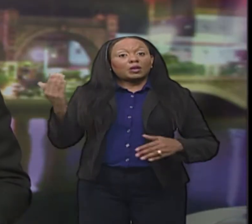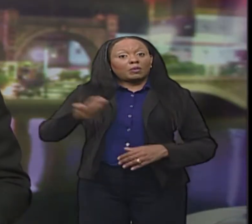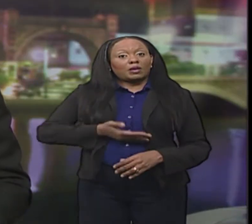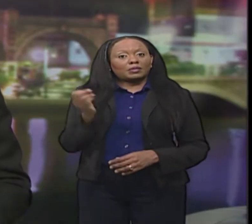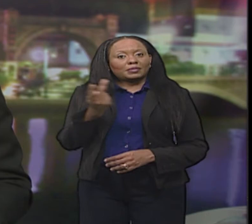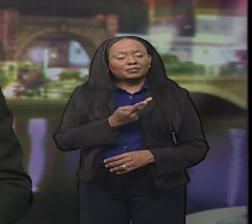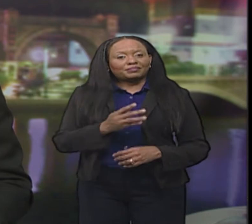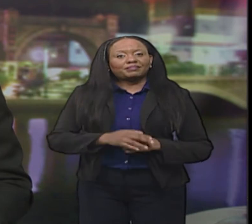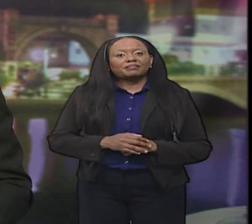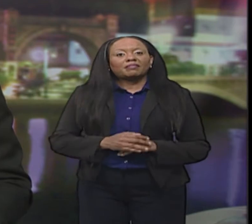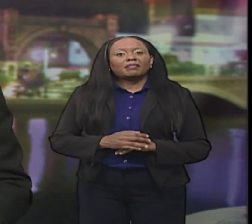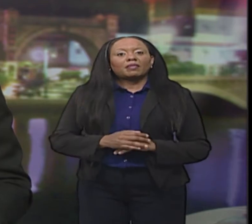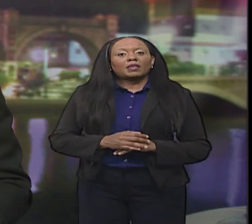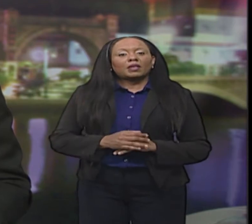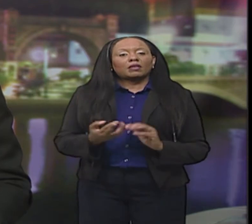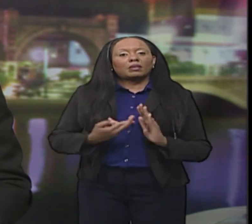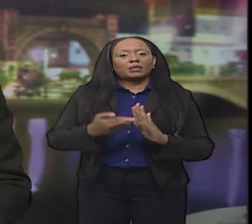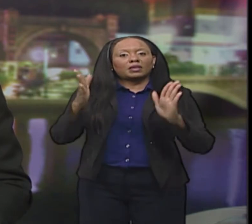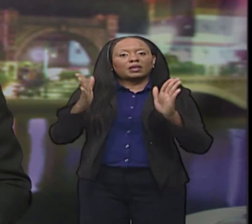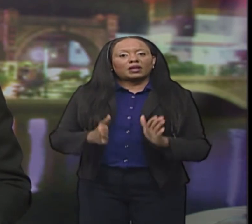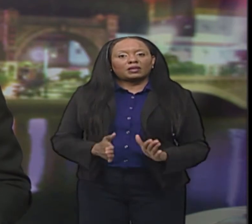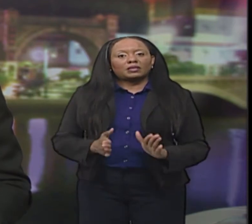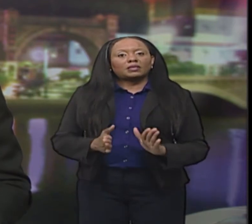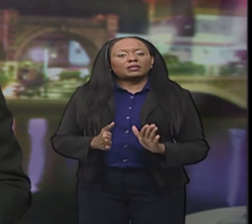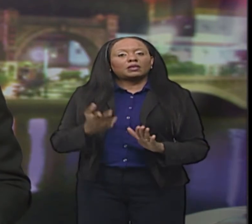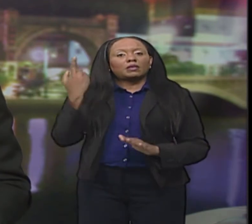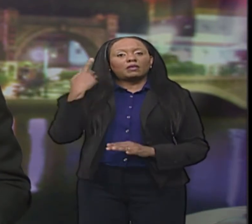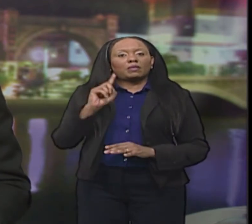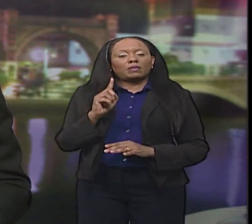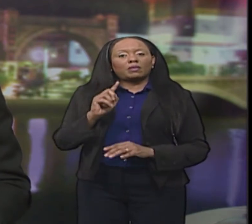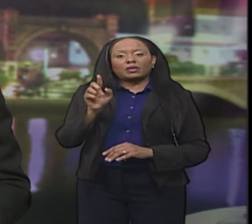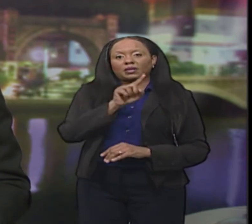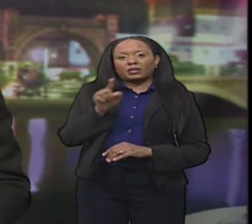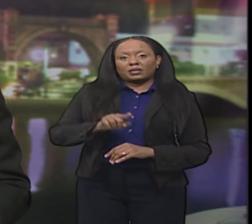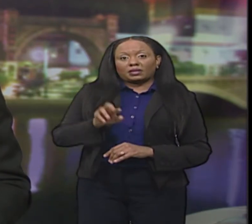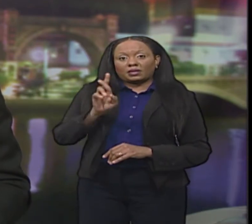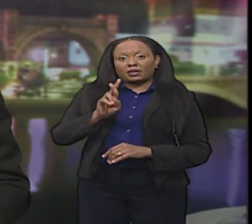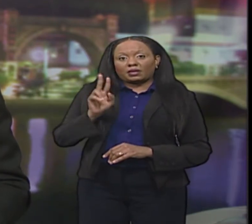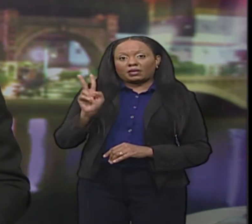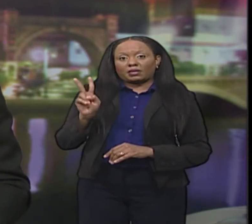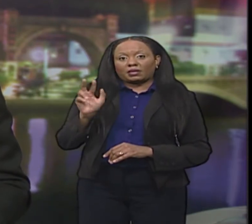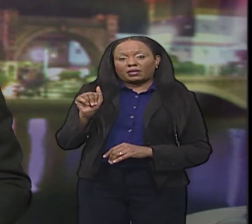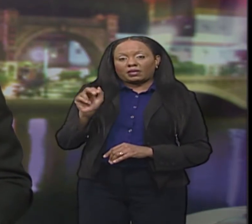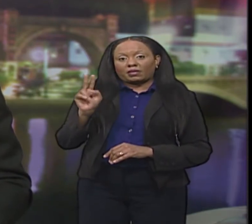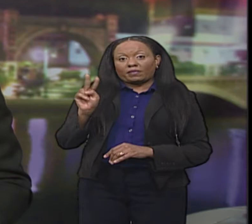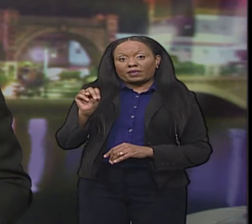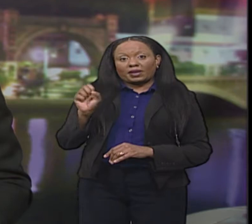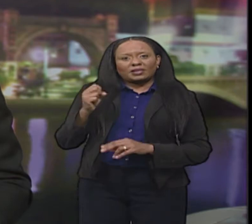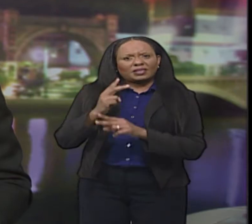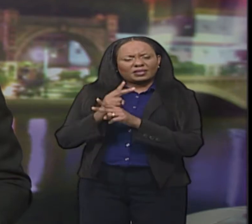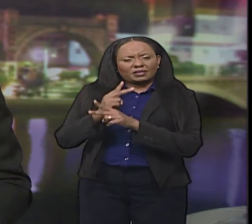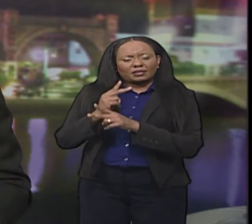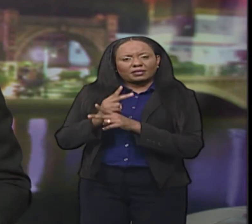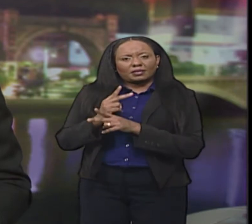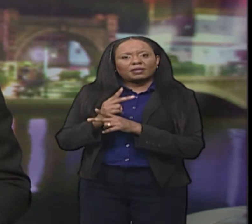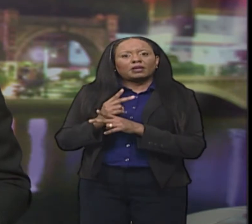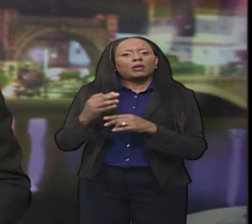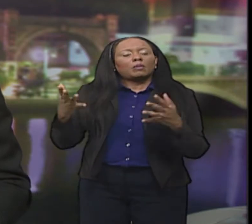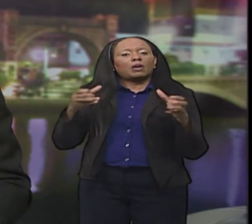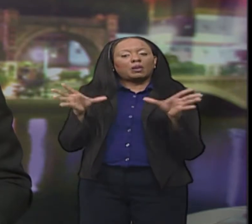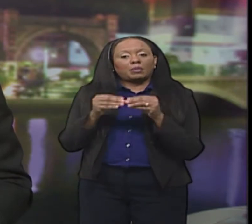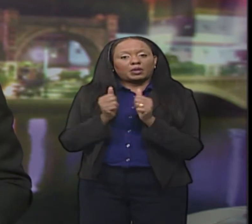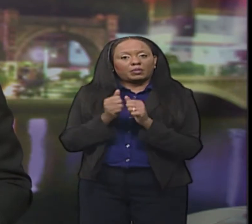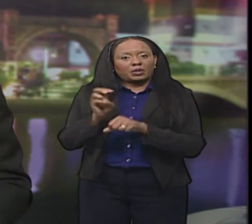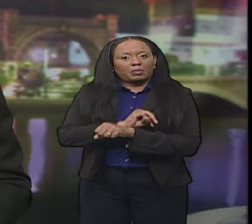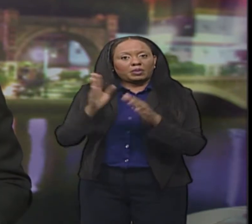back. Well, officials representing public service vehicle operators are calling for a meeting with the Commissioner of Police and the Minister of Transport and